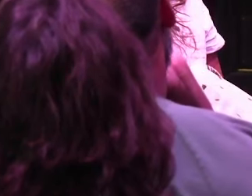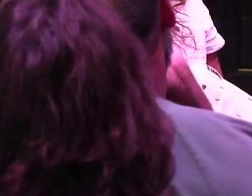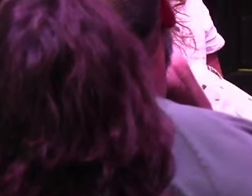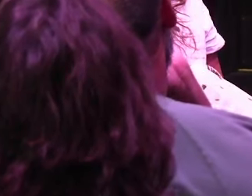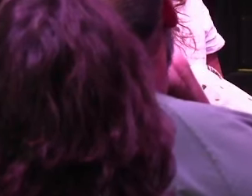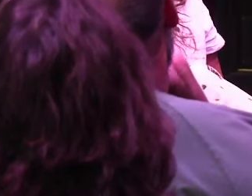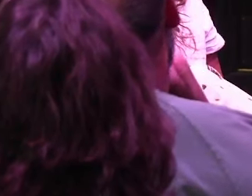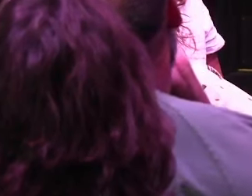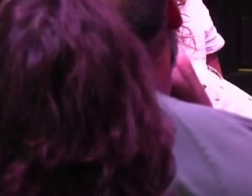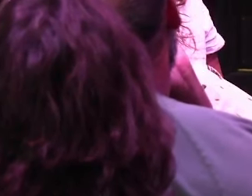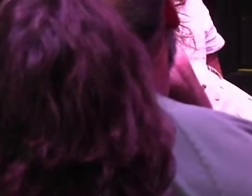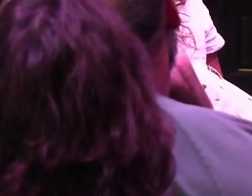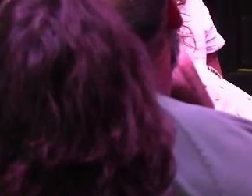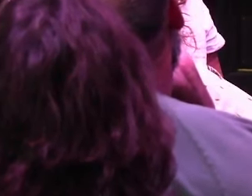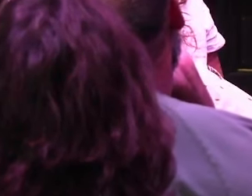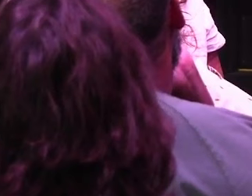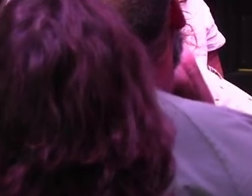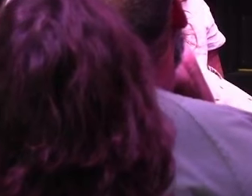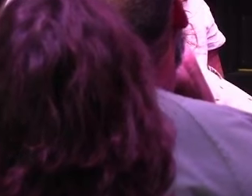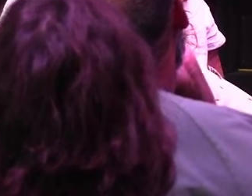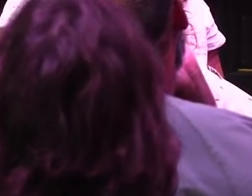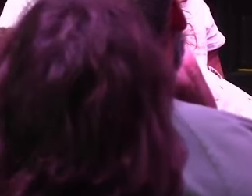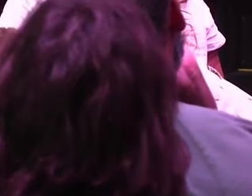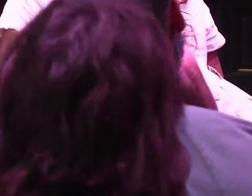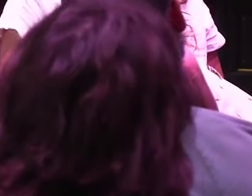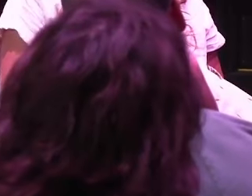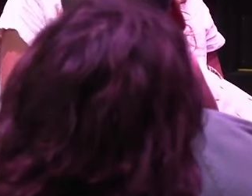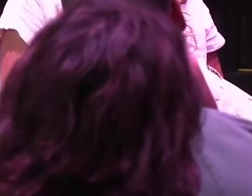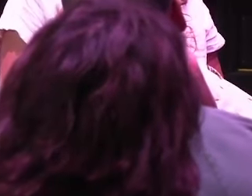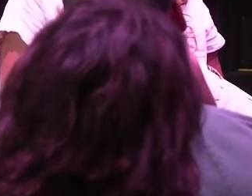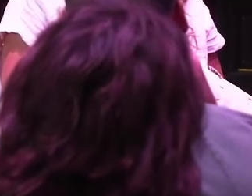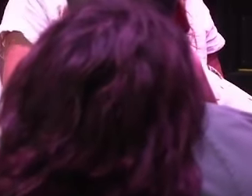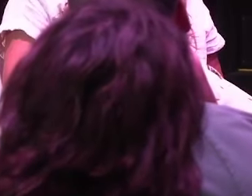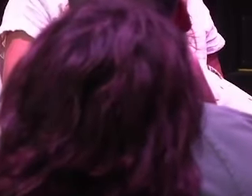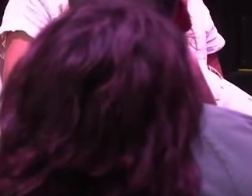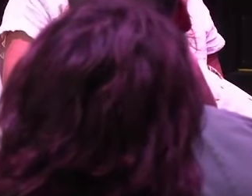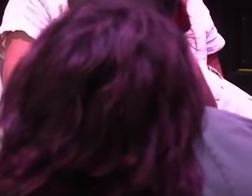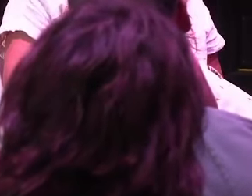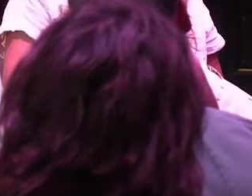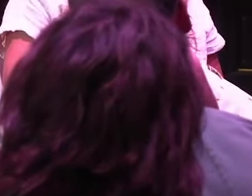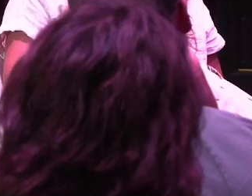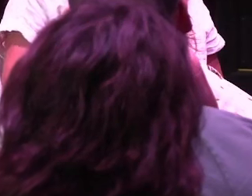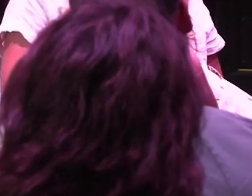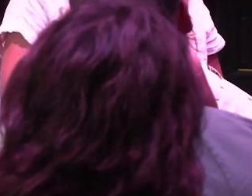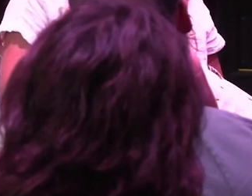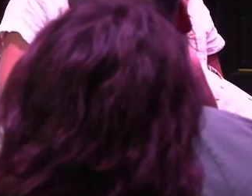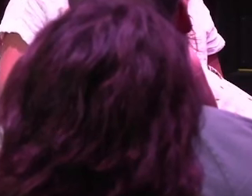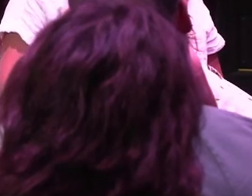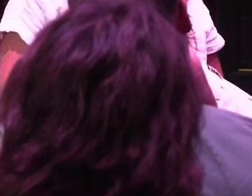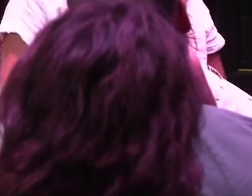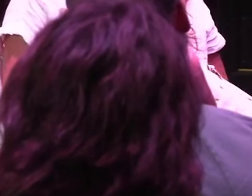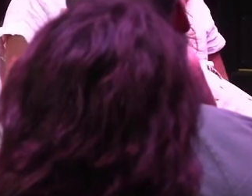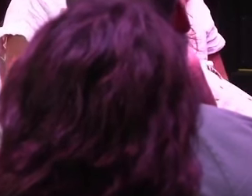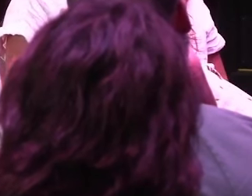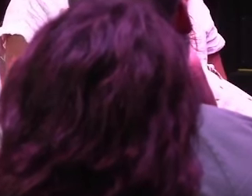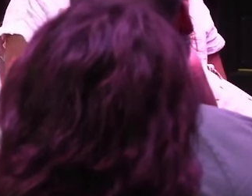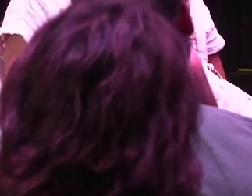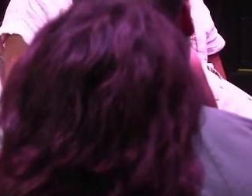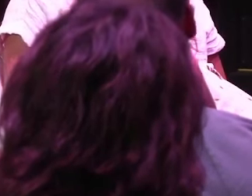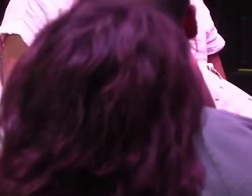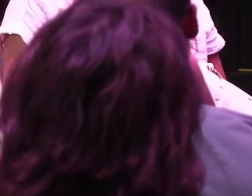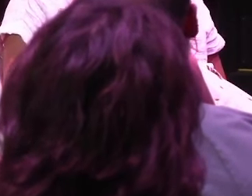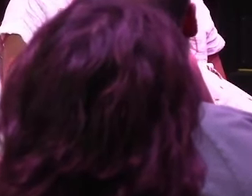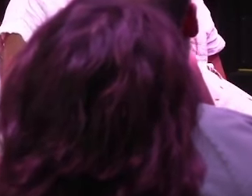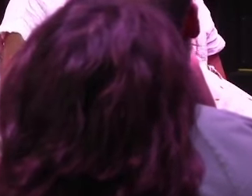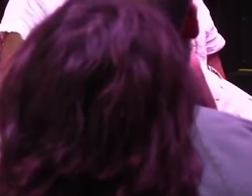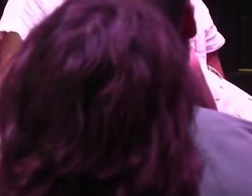important in the public spectrum, that this huge range can exist. And again, I